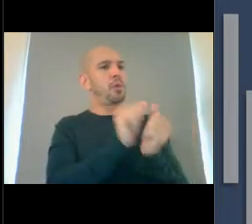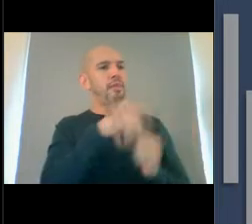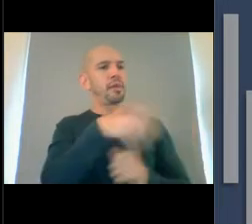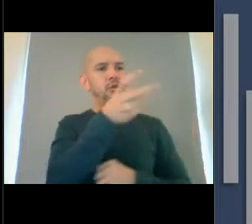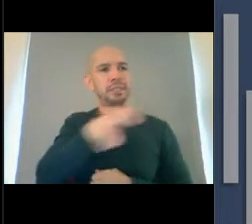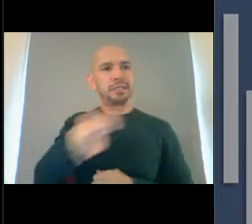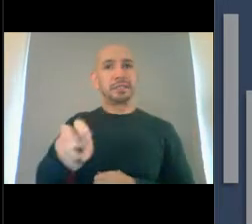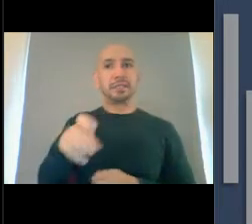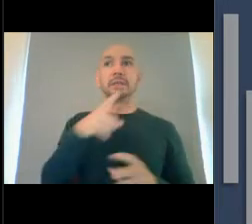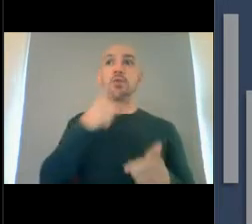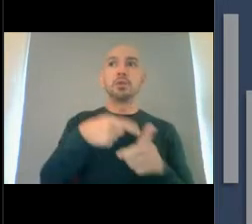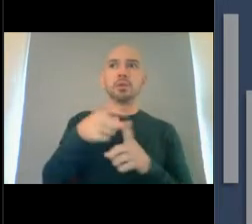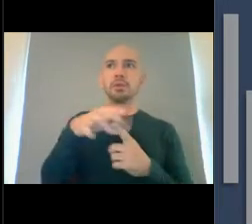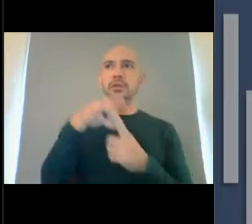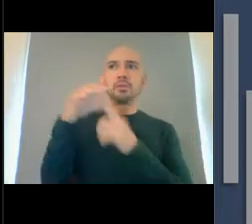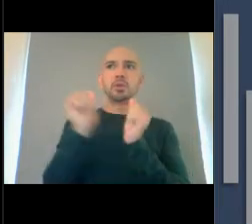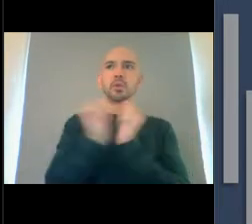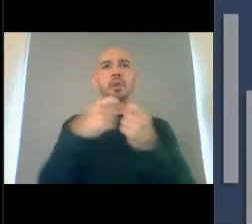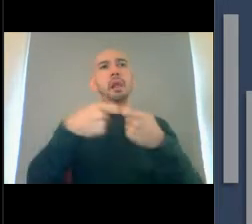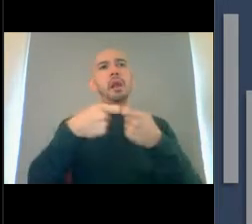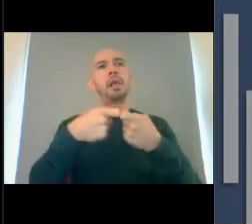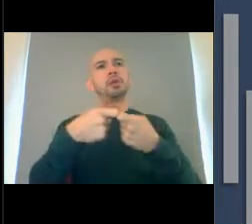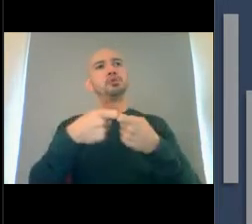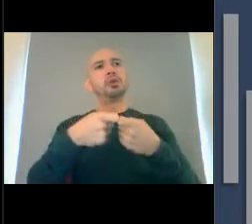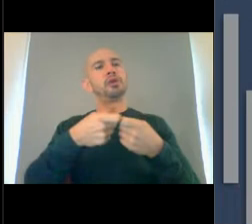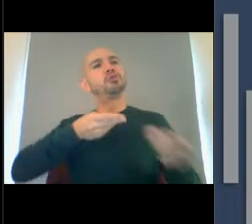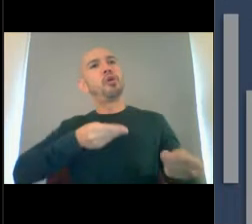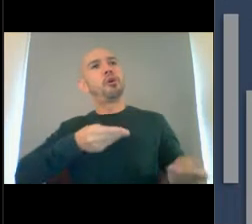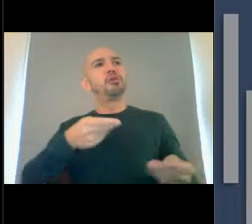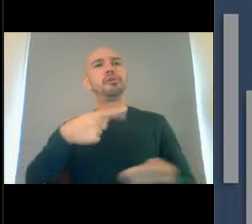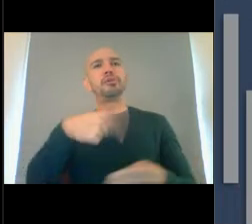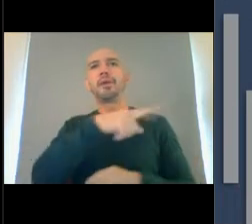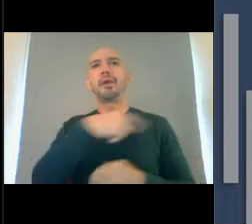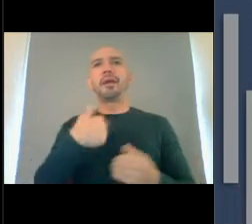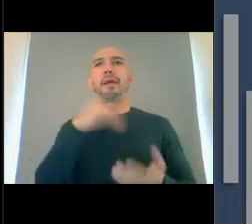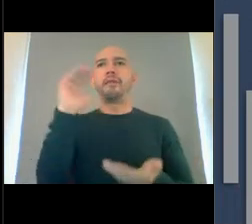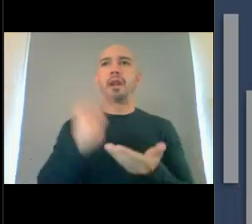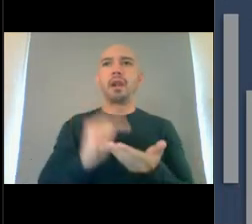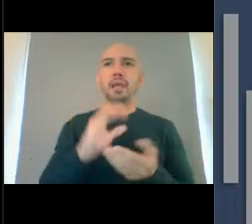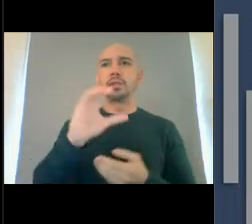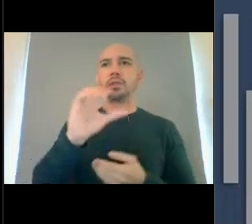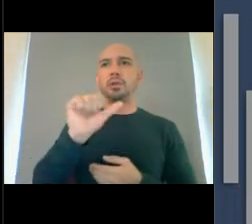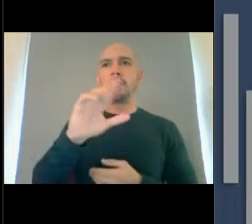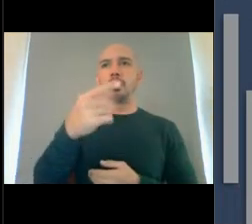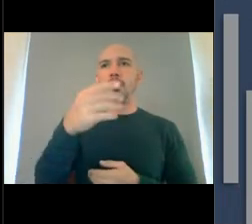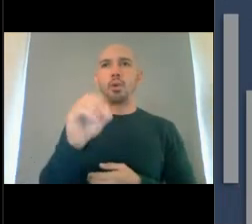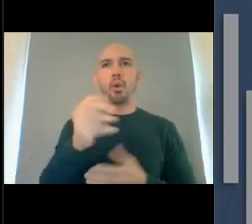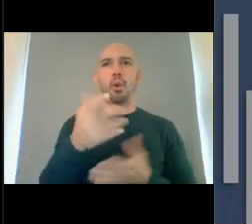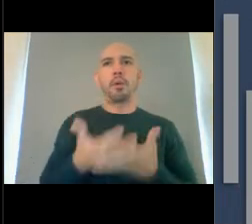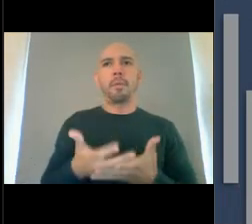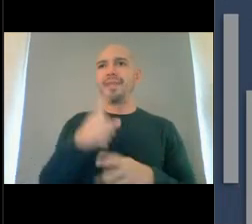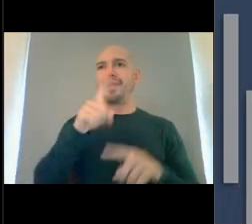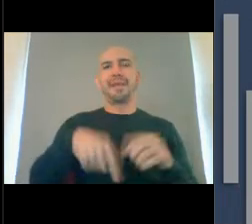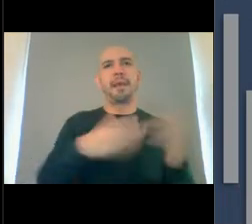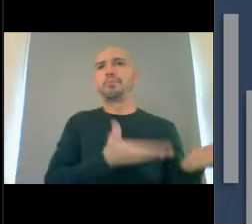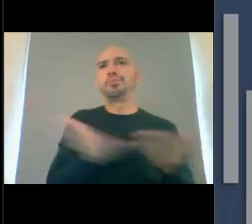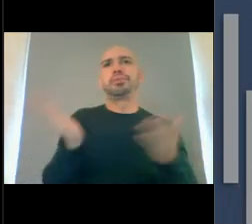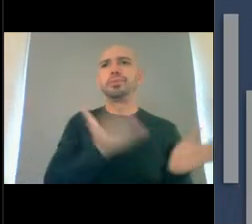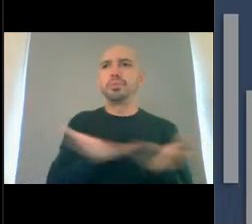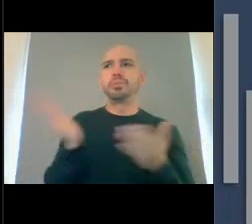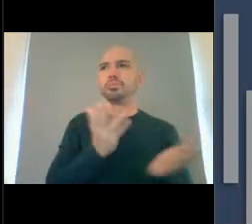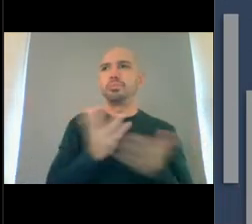especially with electric charging they have less cargo capacity so they can't move as many goods they can't